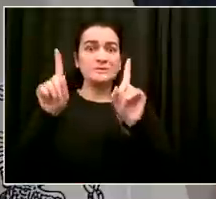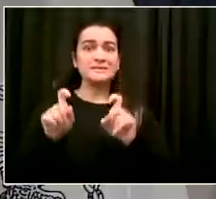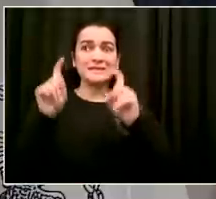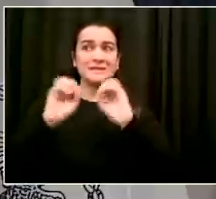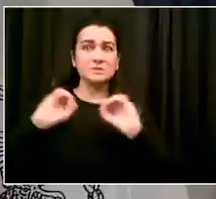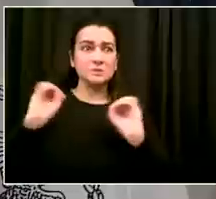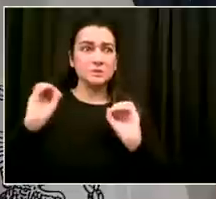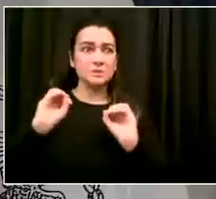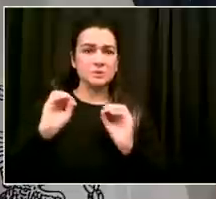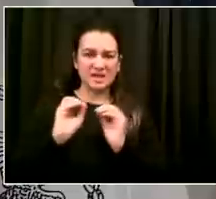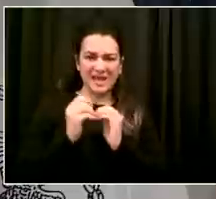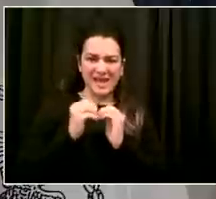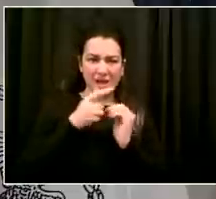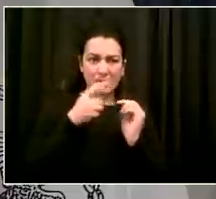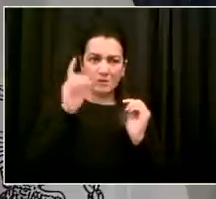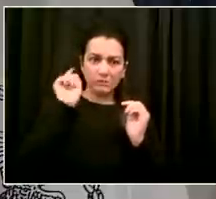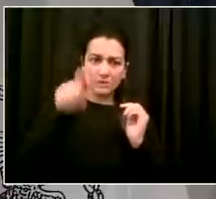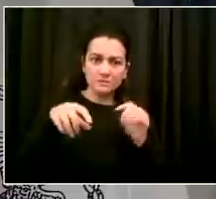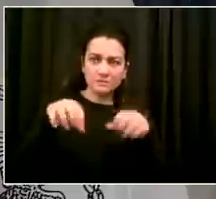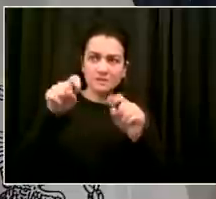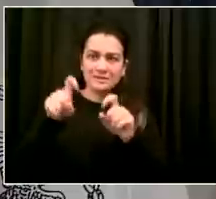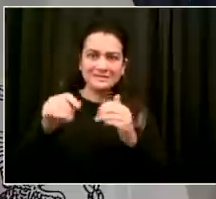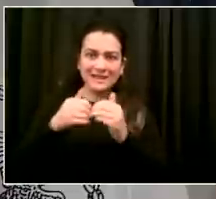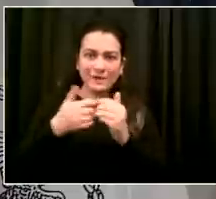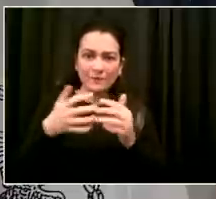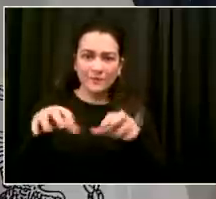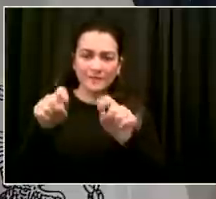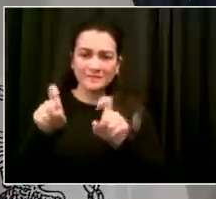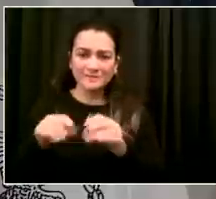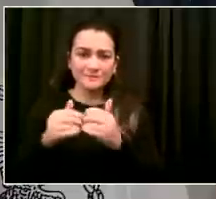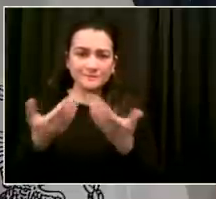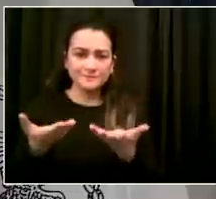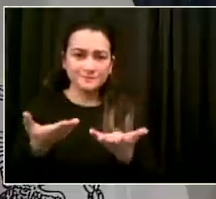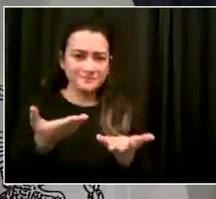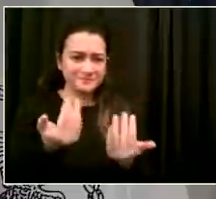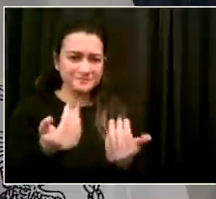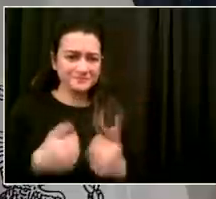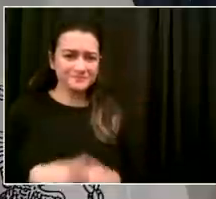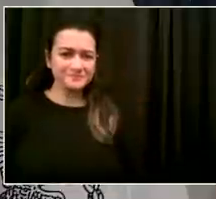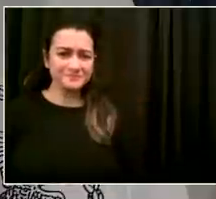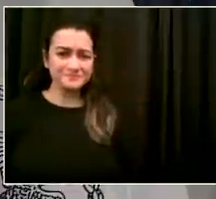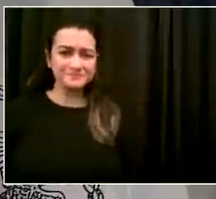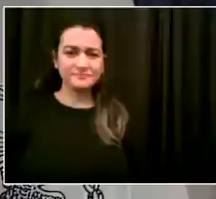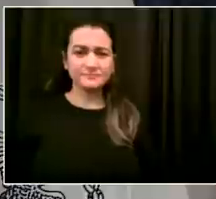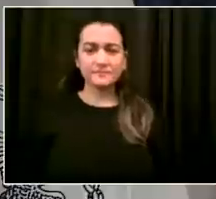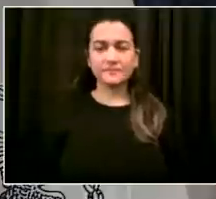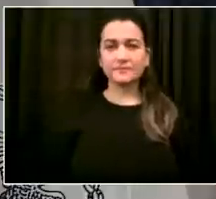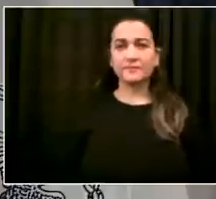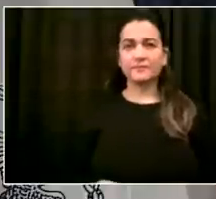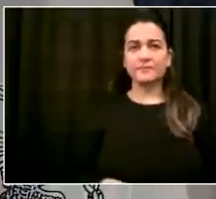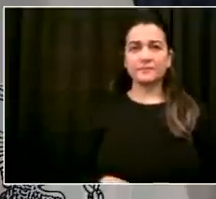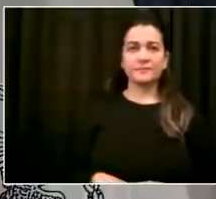my views on that single test are well stated, well known.